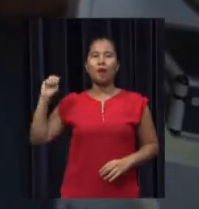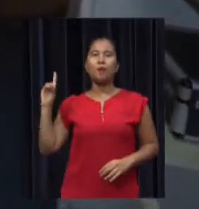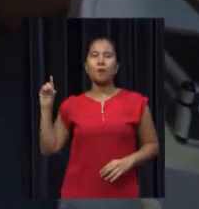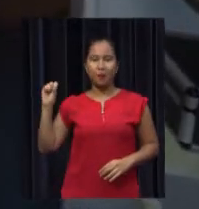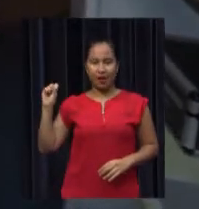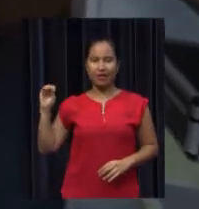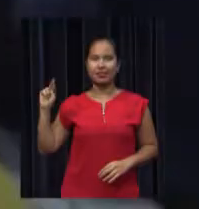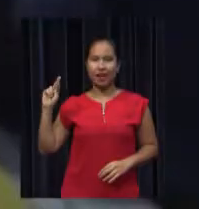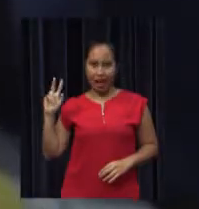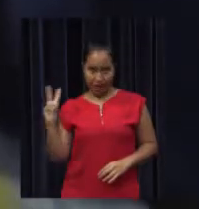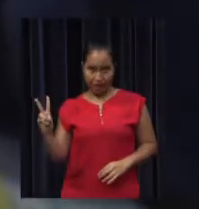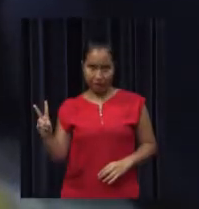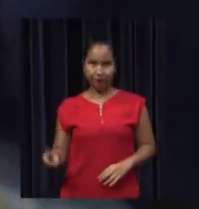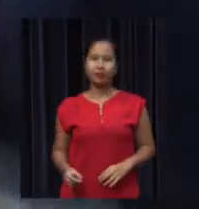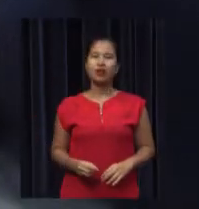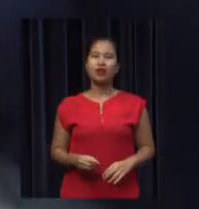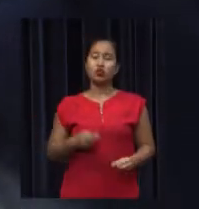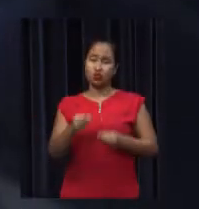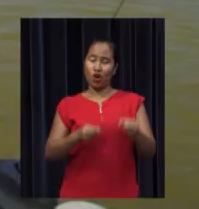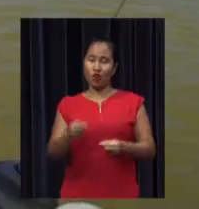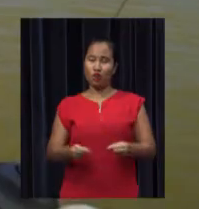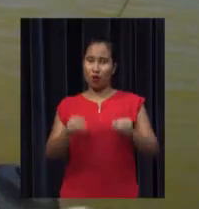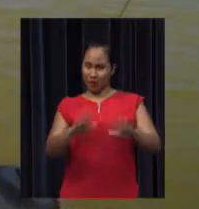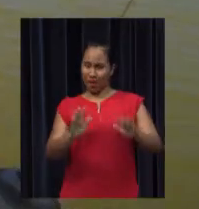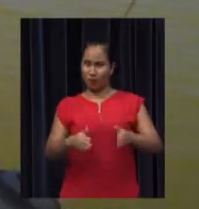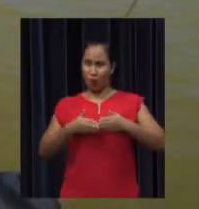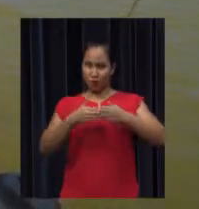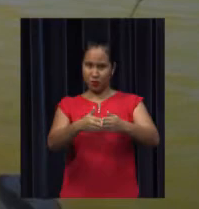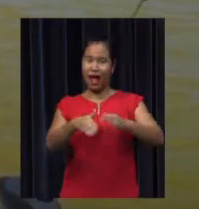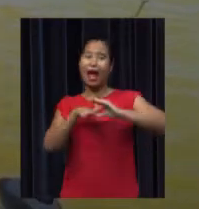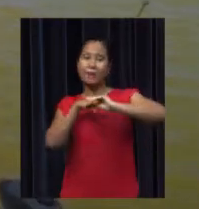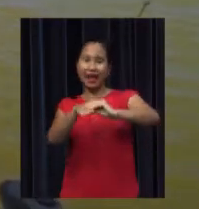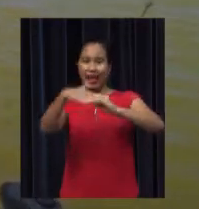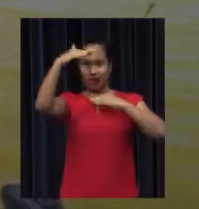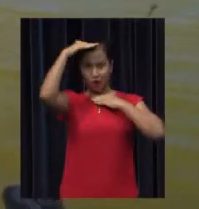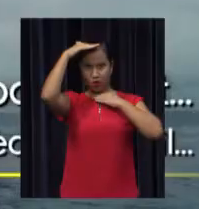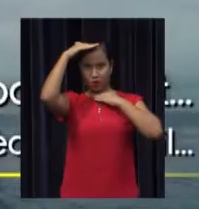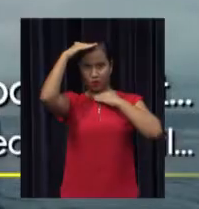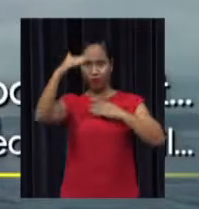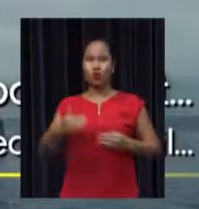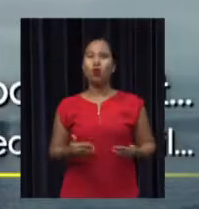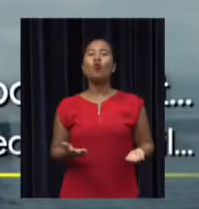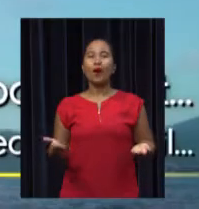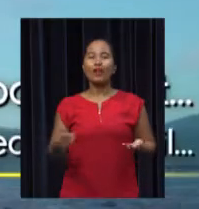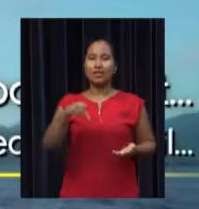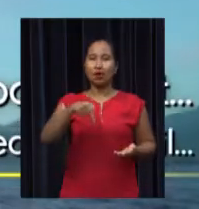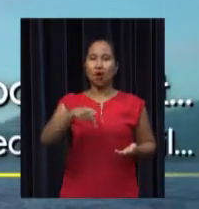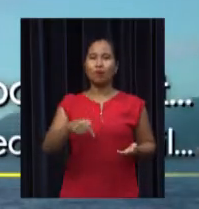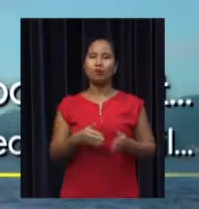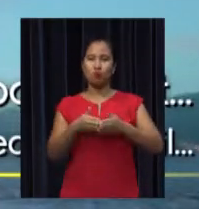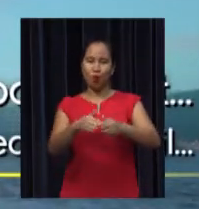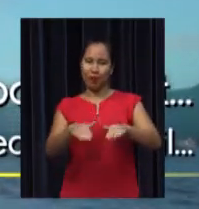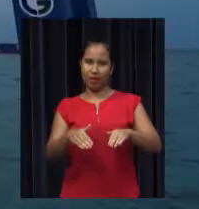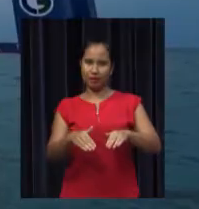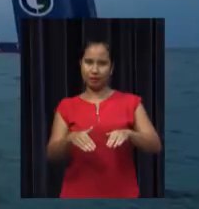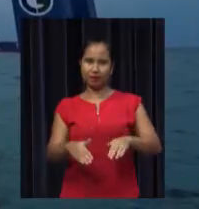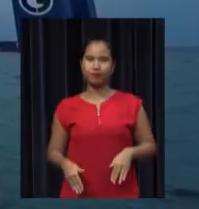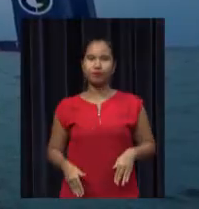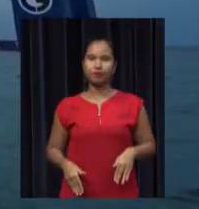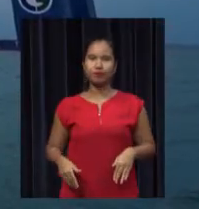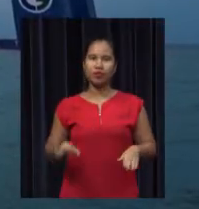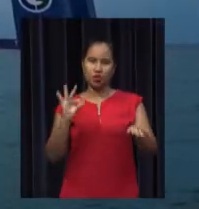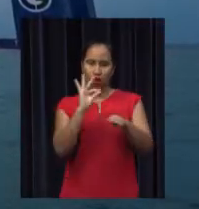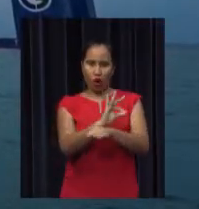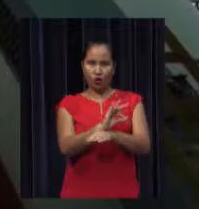accommodation and practical guidance by the captain during their stay on the ships. Suriname Logistics Education